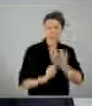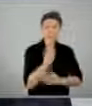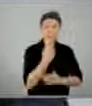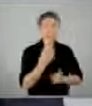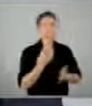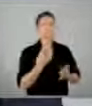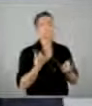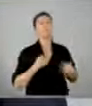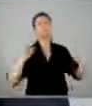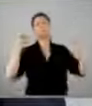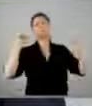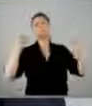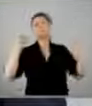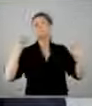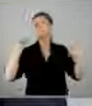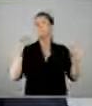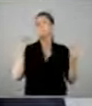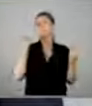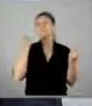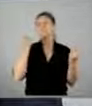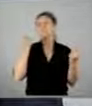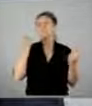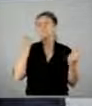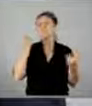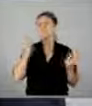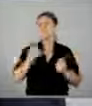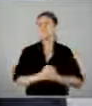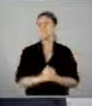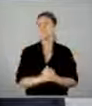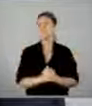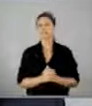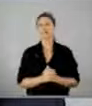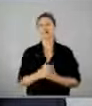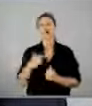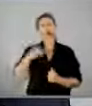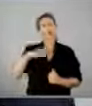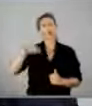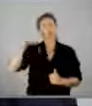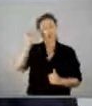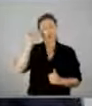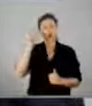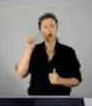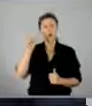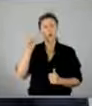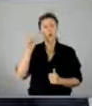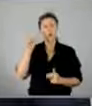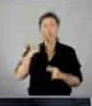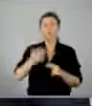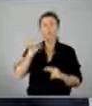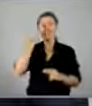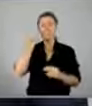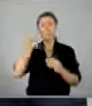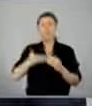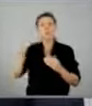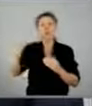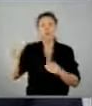think that's one of the key things I want to hear from the Deputy Secretary about how we can ensure that support is